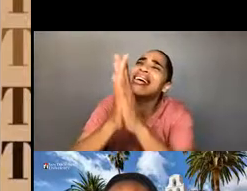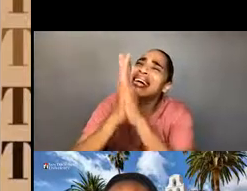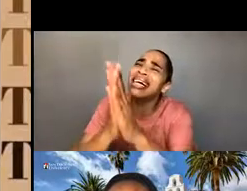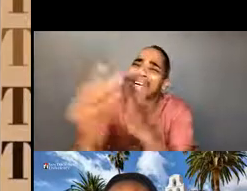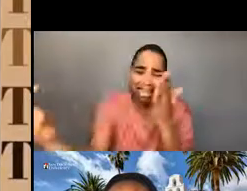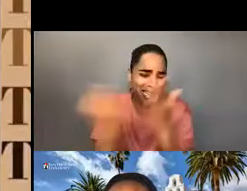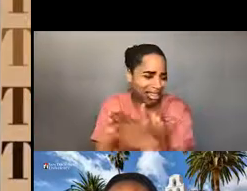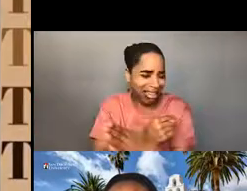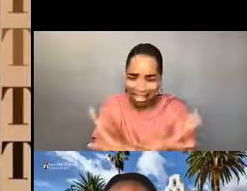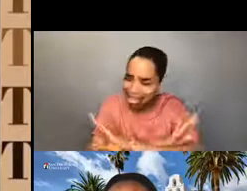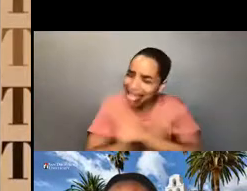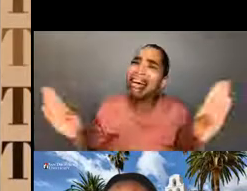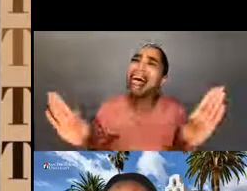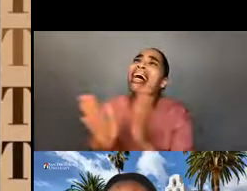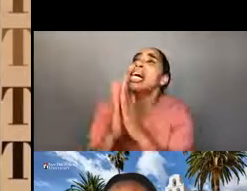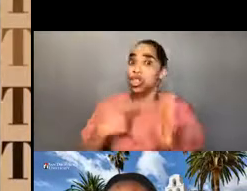Should I run